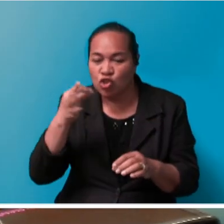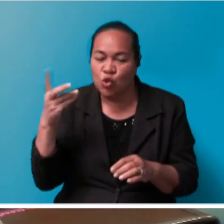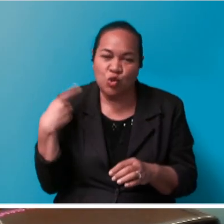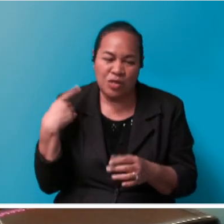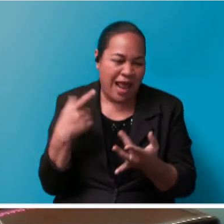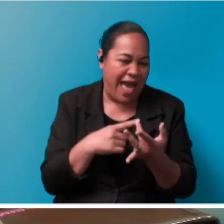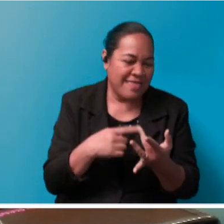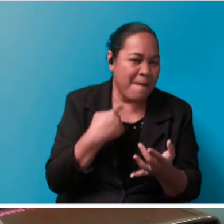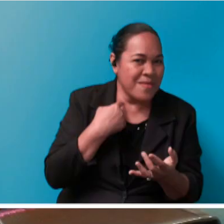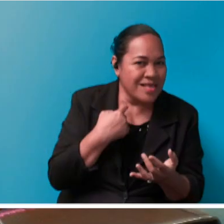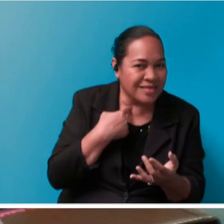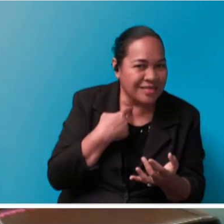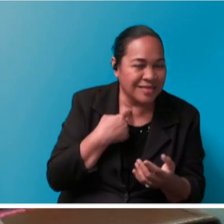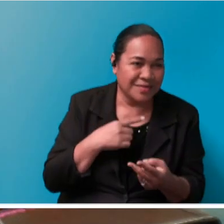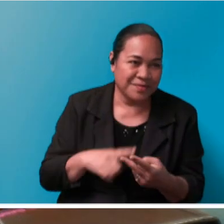meat products.